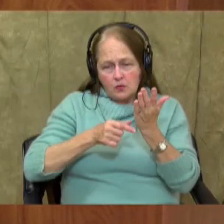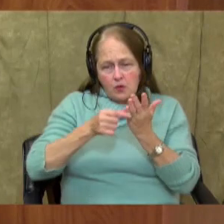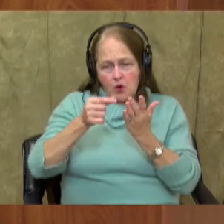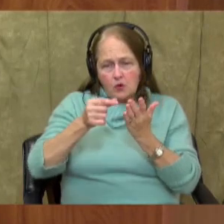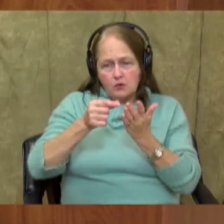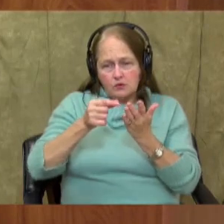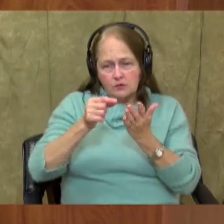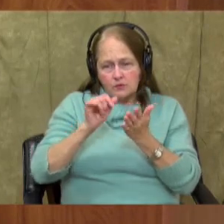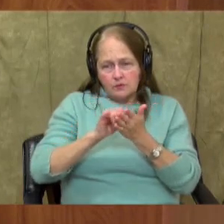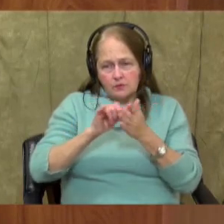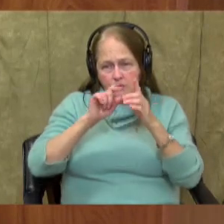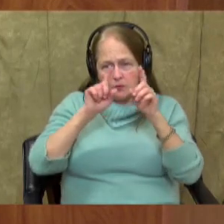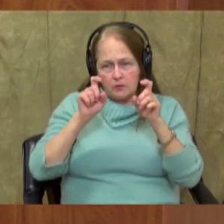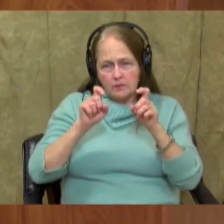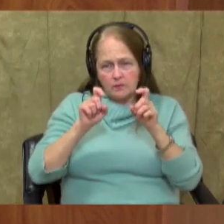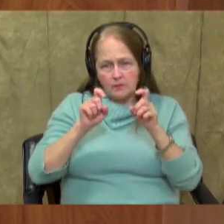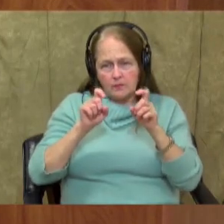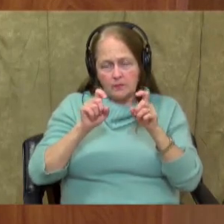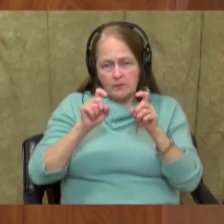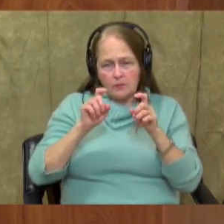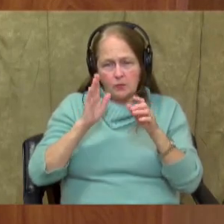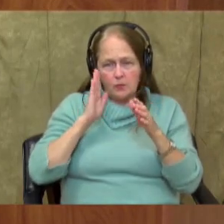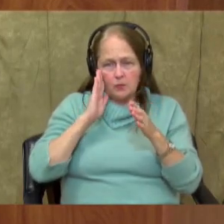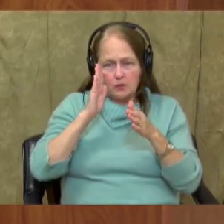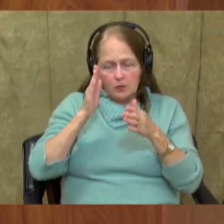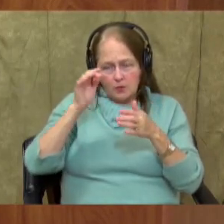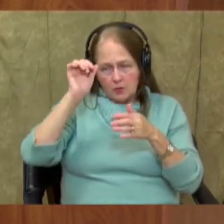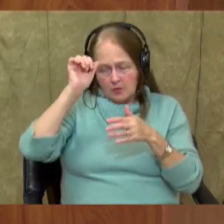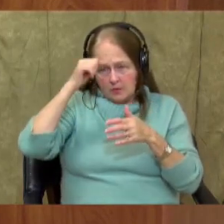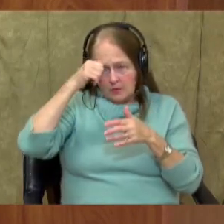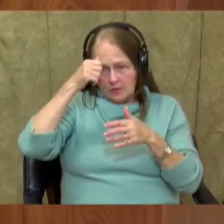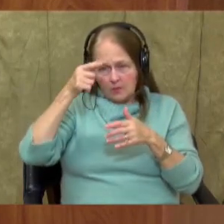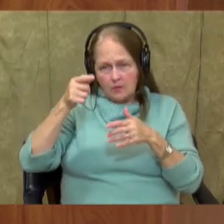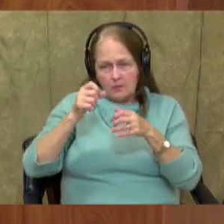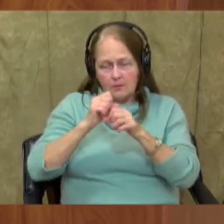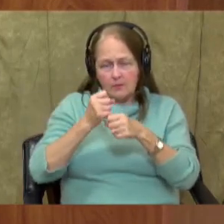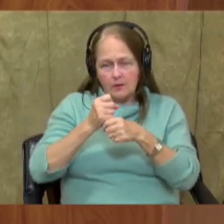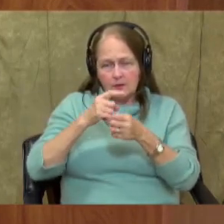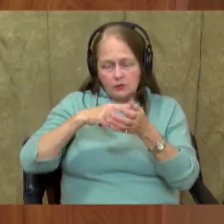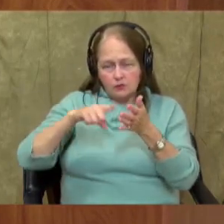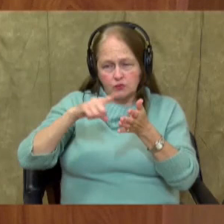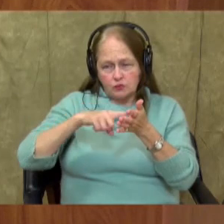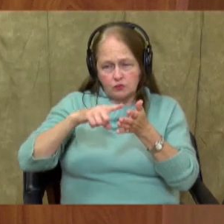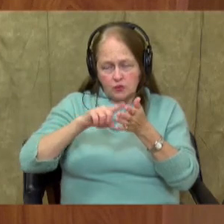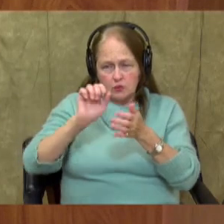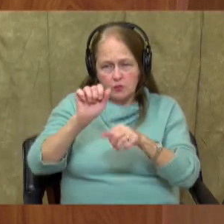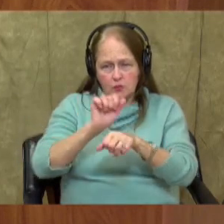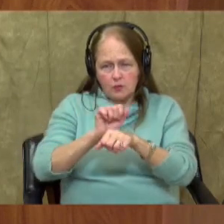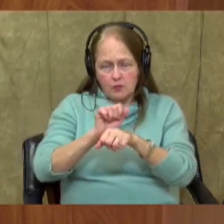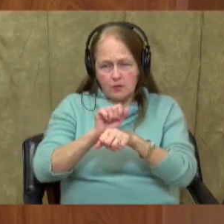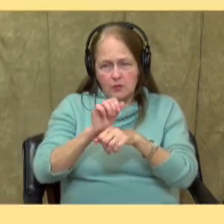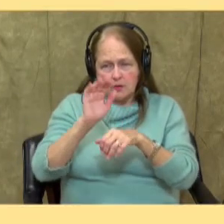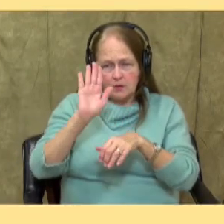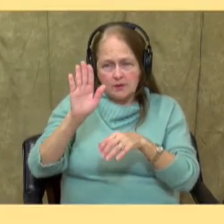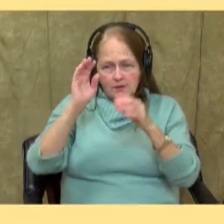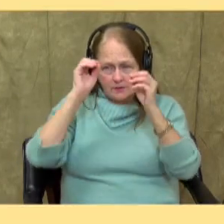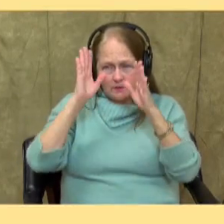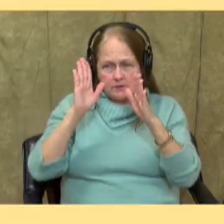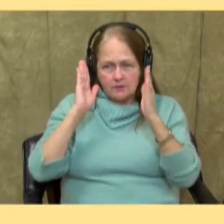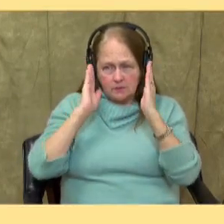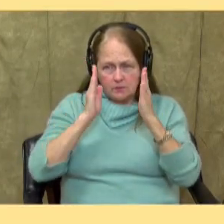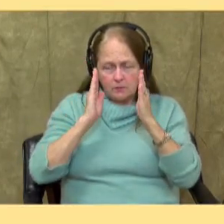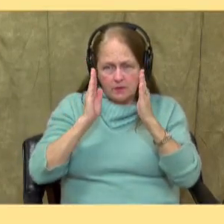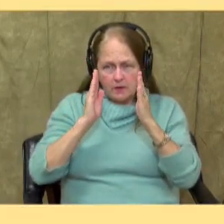questions. I would also like to remind you to make sure to check your assignment by your teacher and pay attention